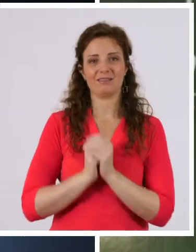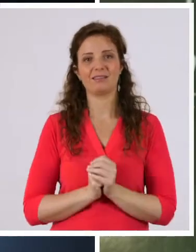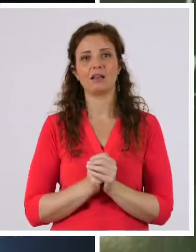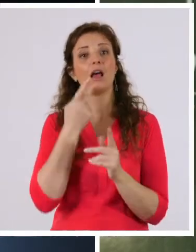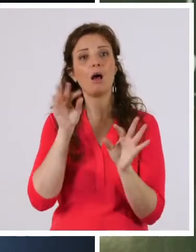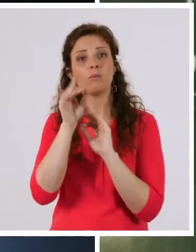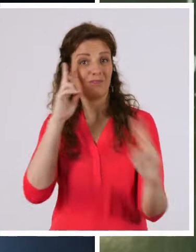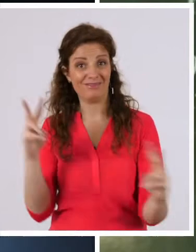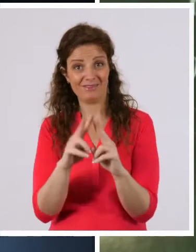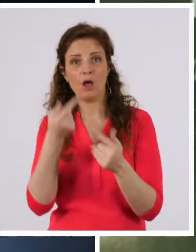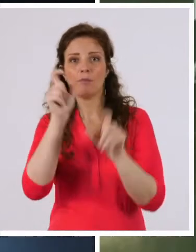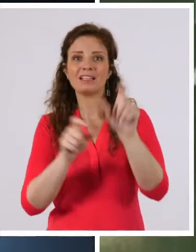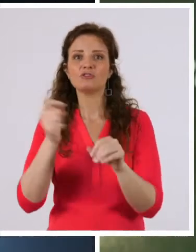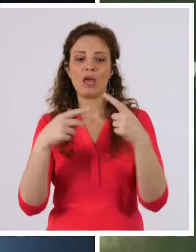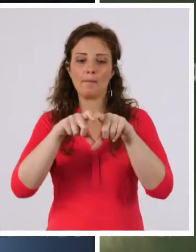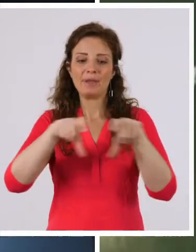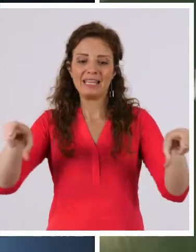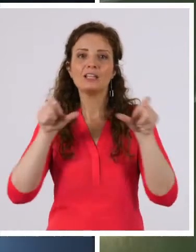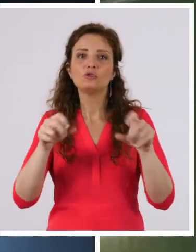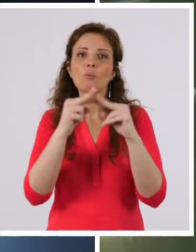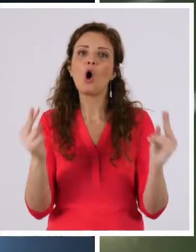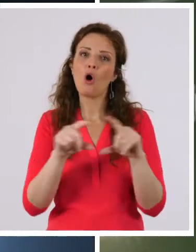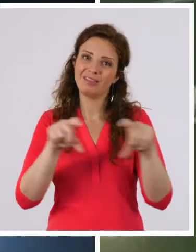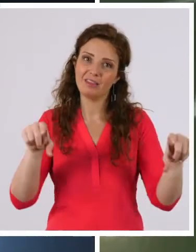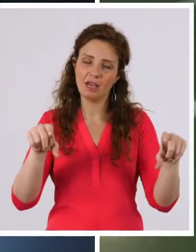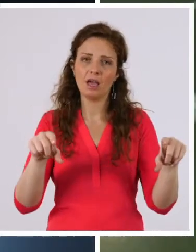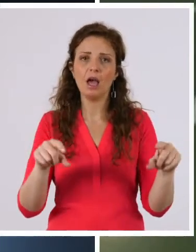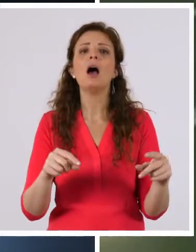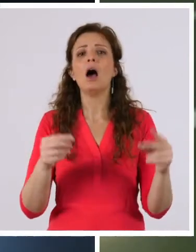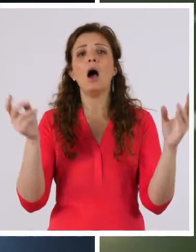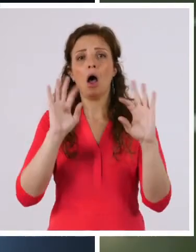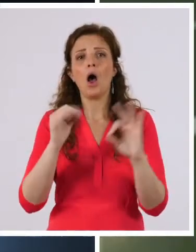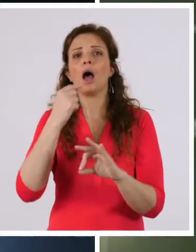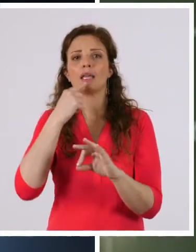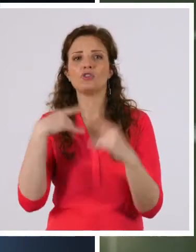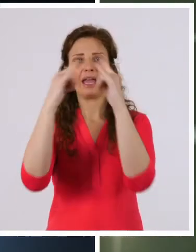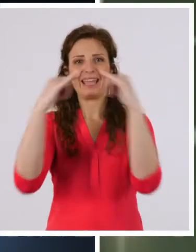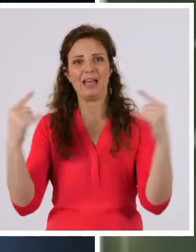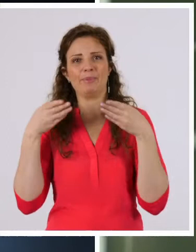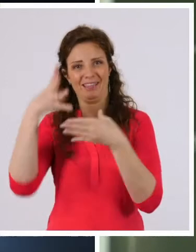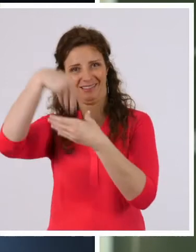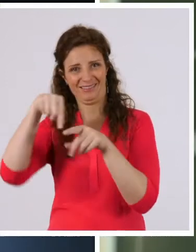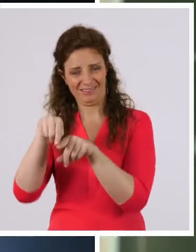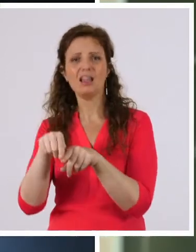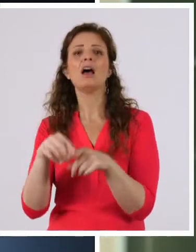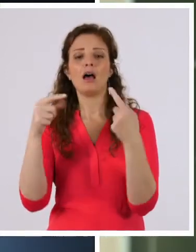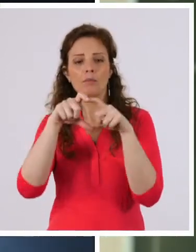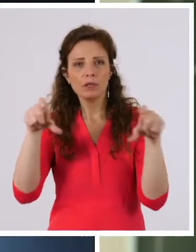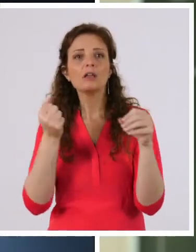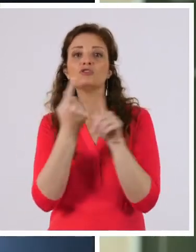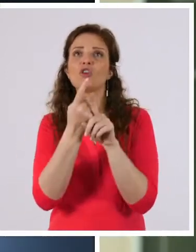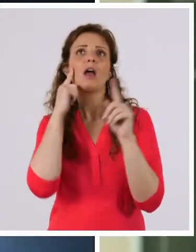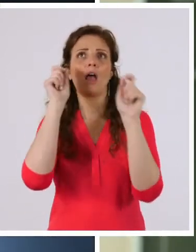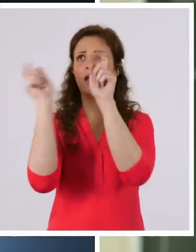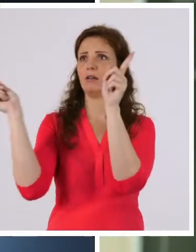The meeting points for passengers with a deck ticket, including those with the camping on board accommodation, is A, as